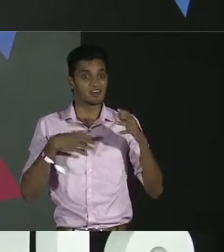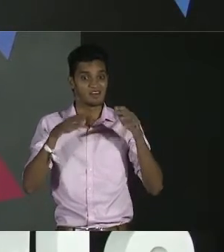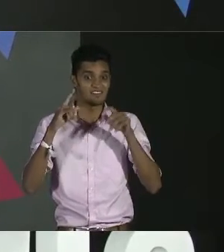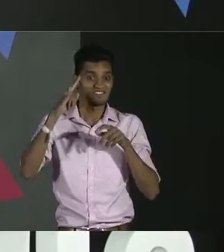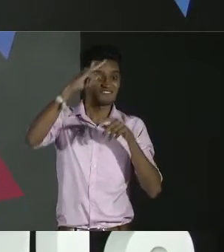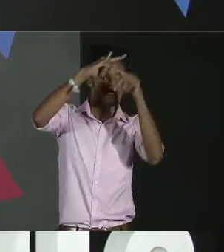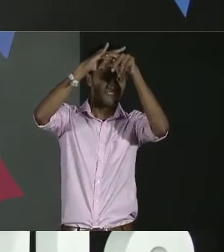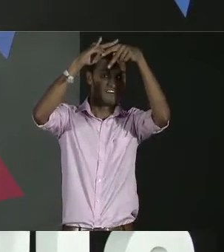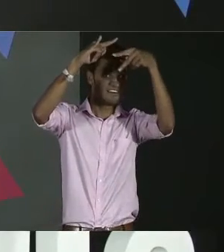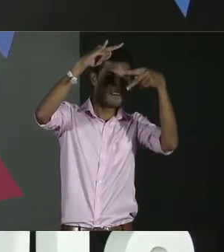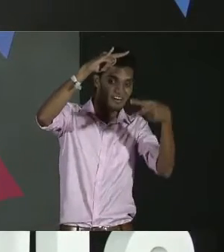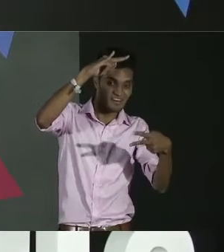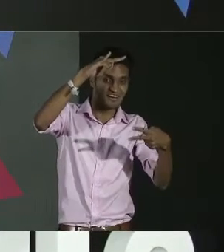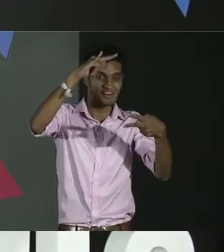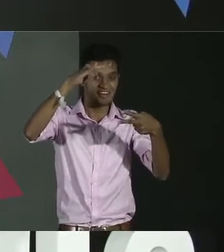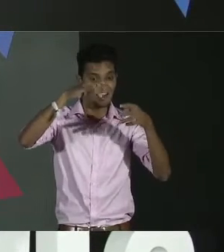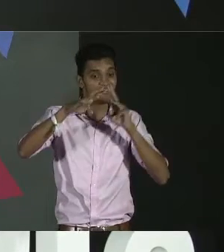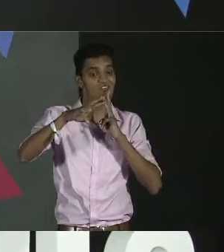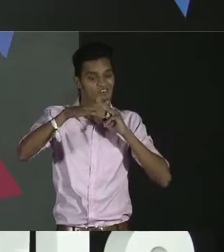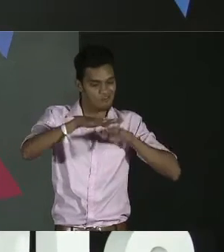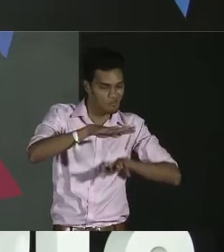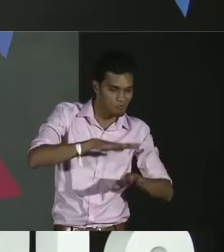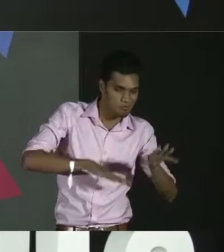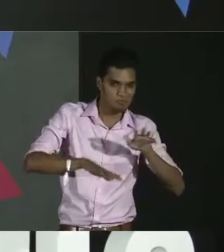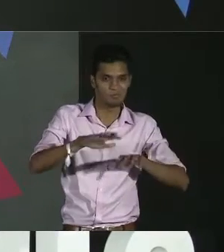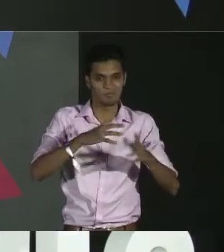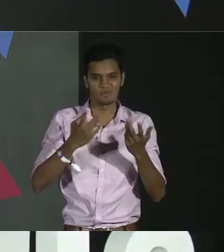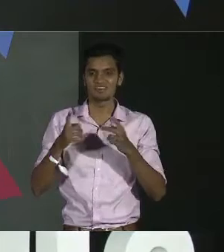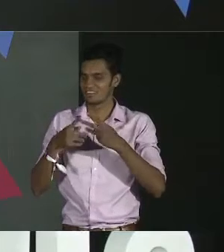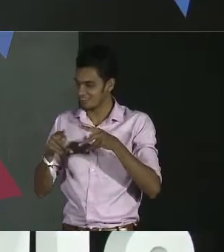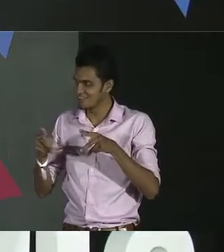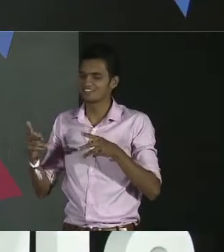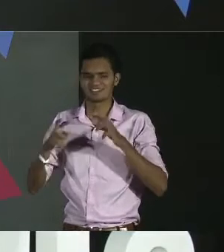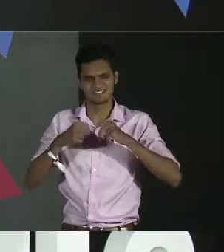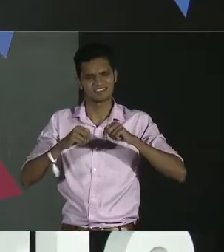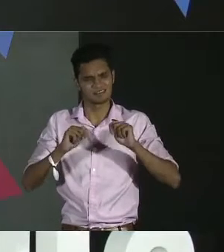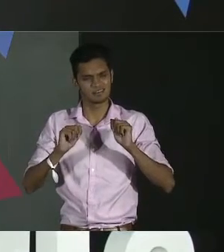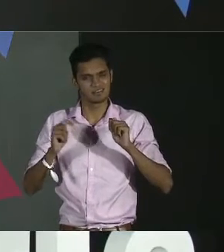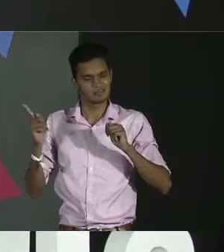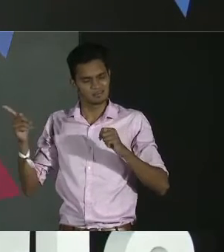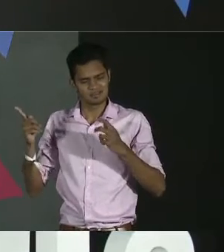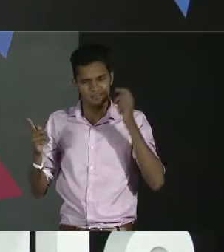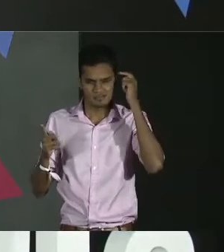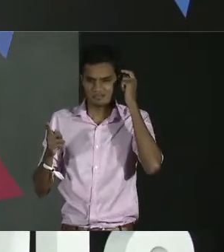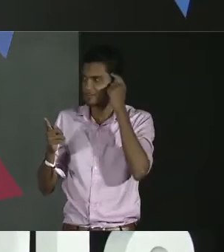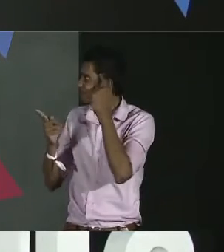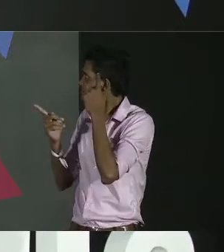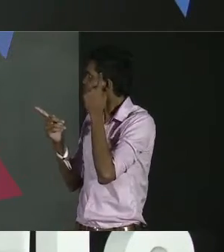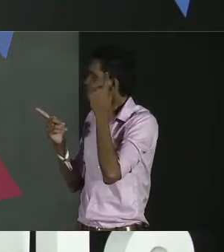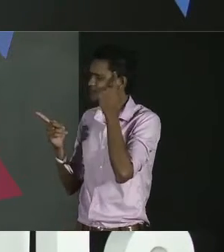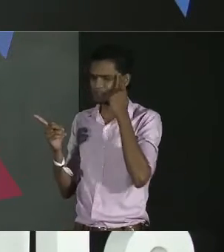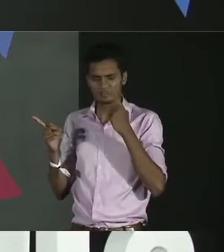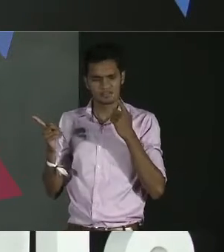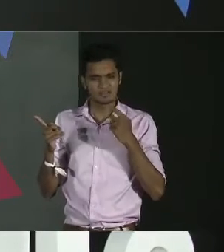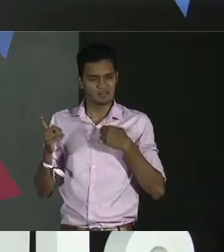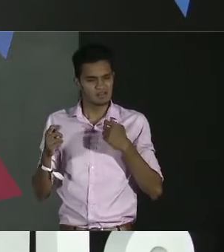whitewater rafting and jet skiing, and I had a great time. And I started to realize that I was loved